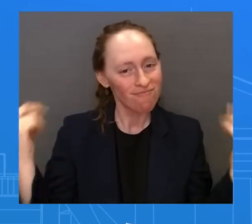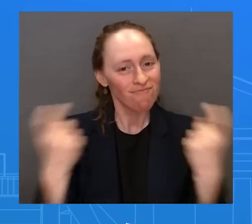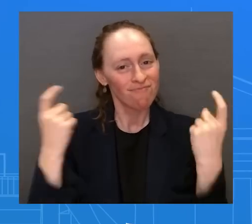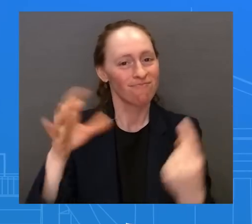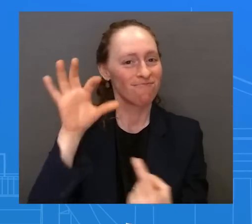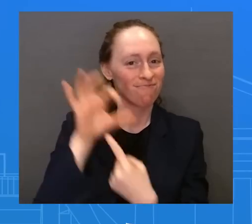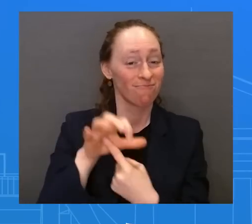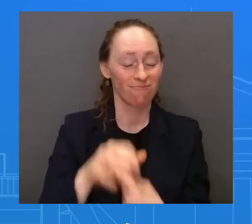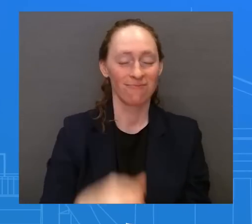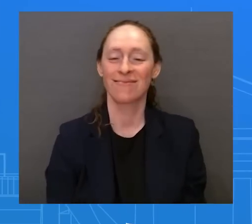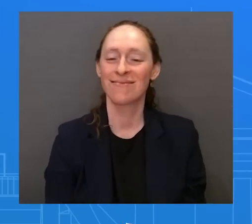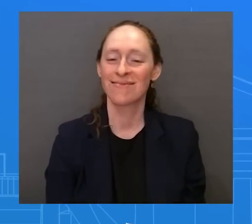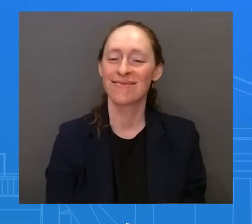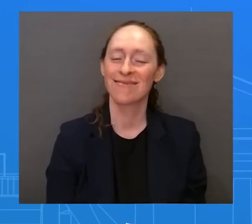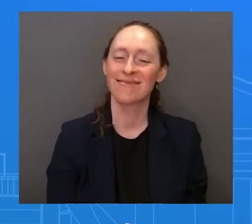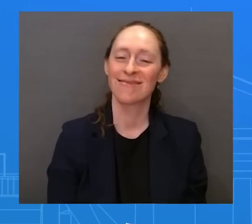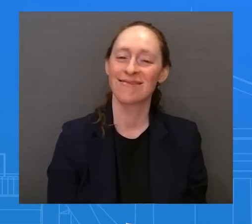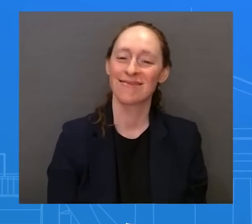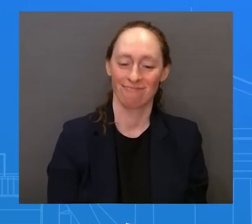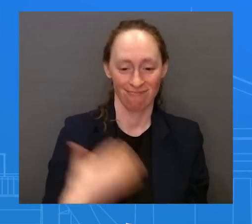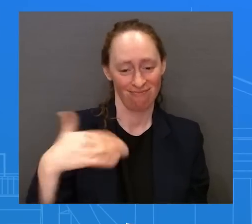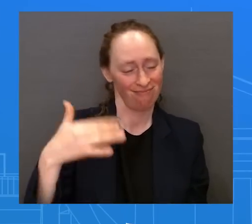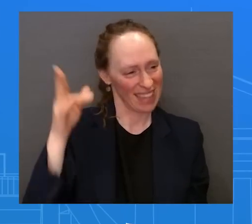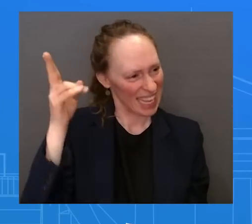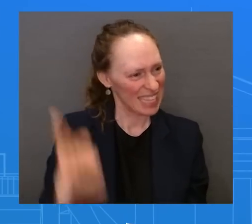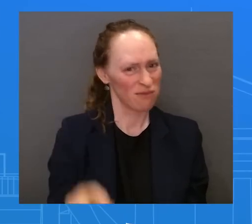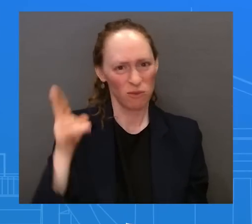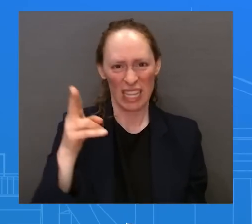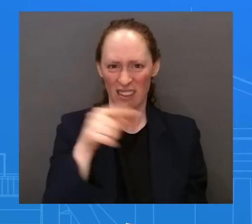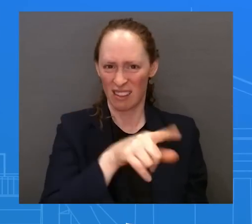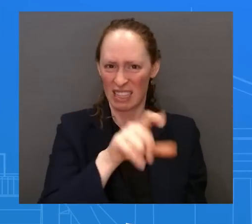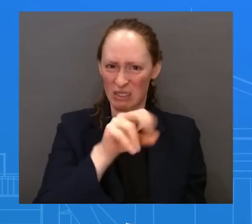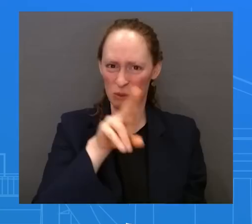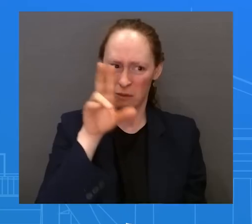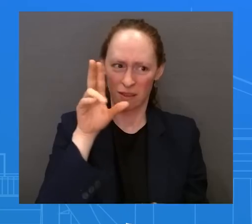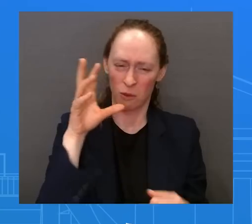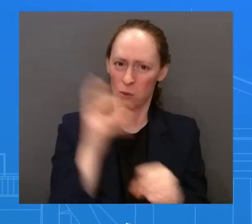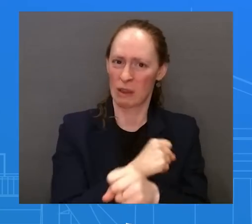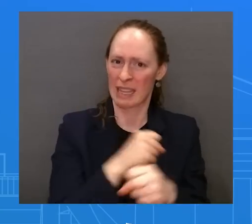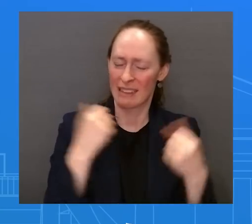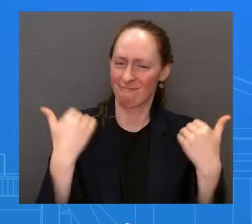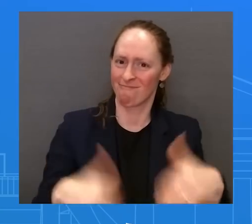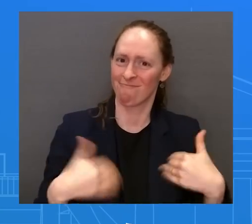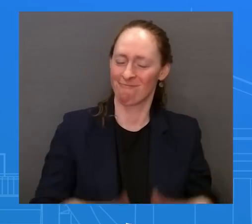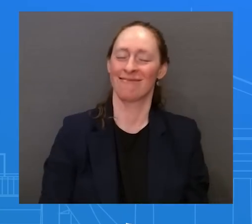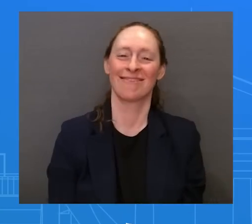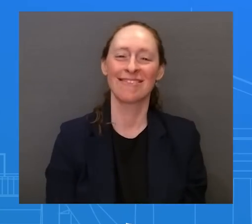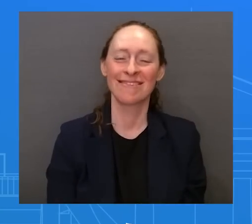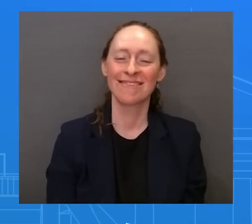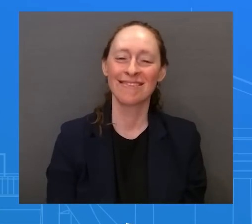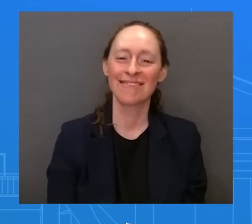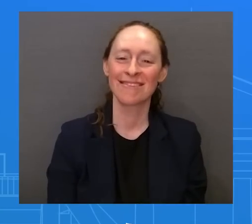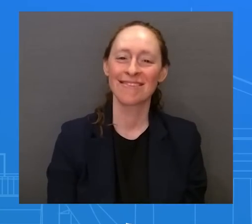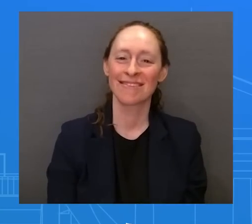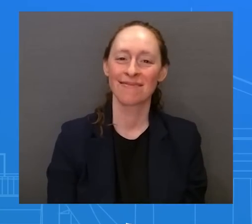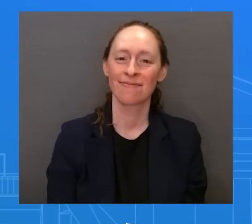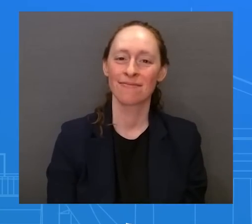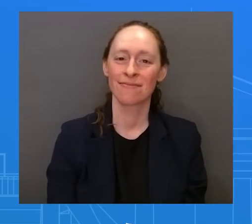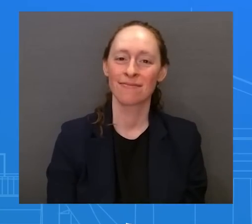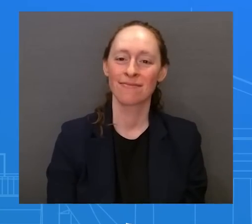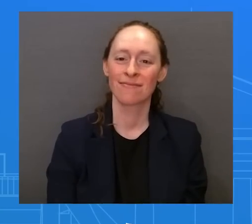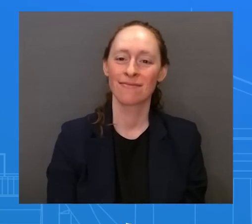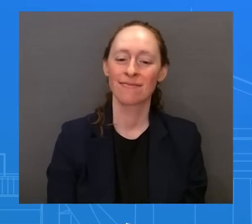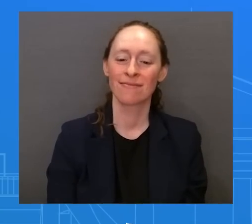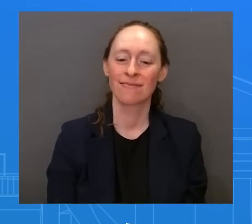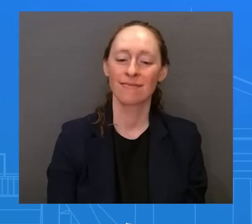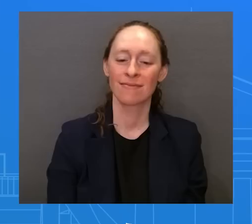Victory and uh and we're looking forward to welcoming them and so I'll just leave it there go ahead Josh on the debt ceiling issue this is